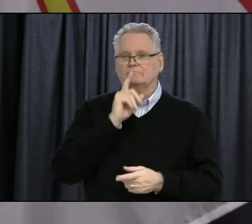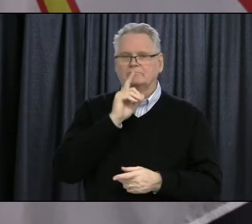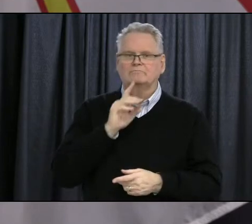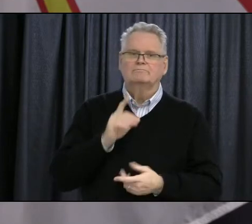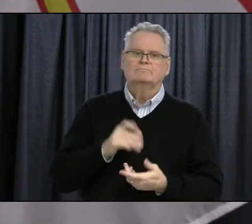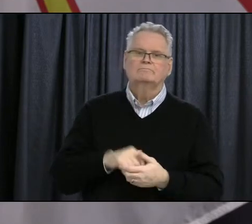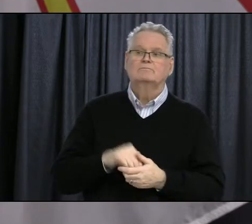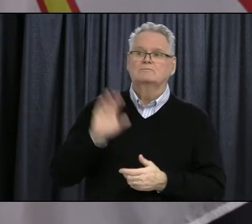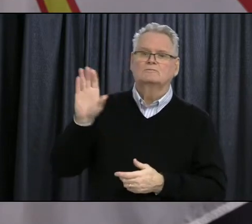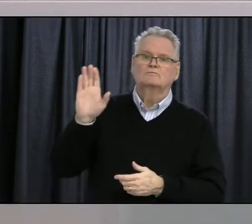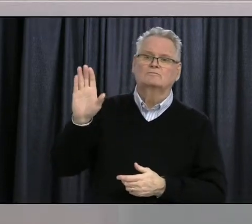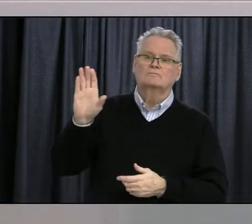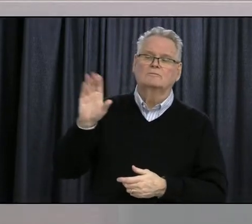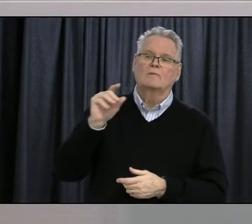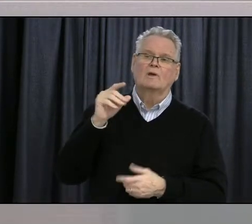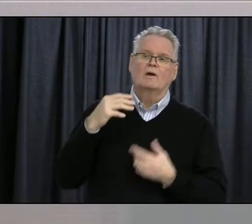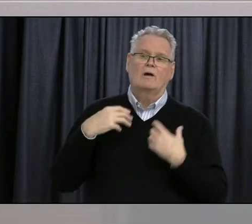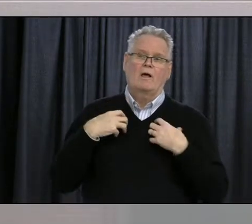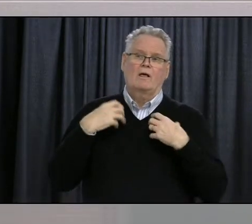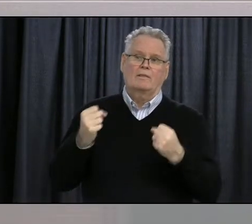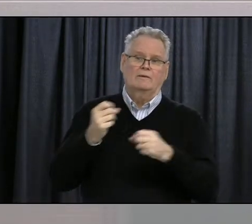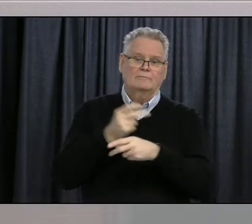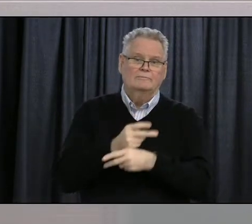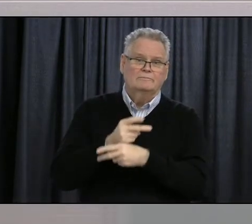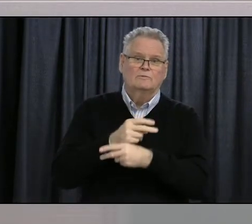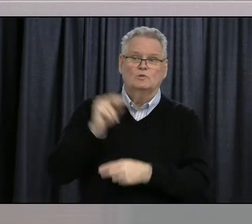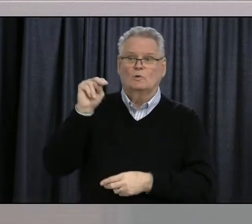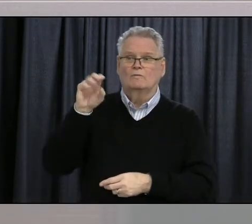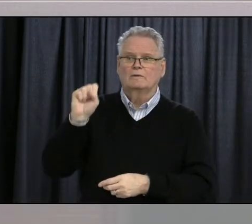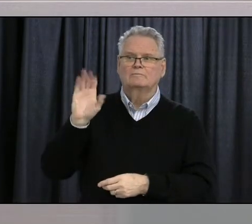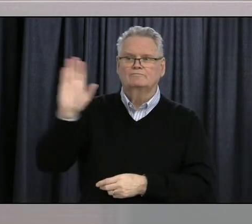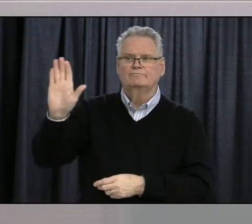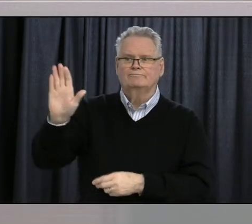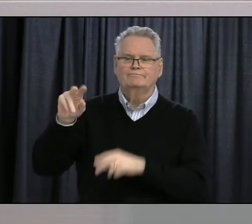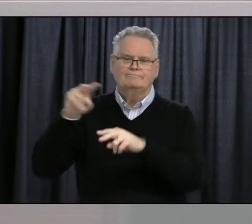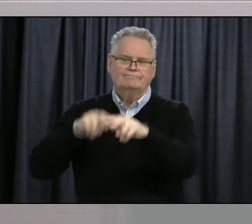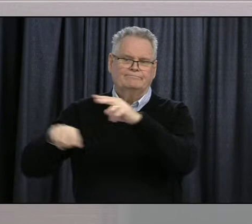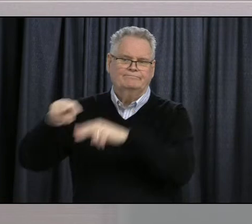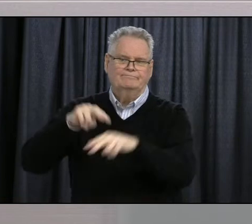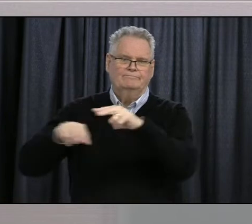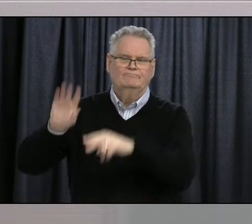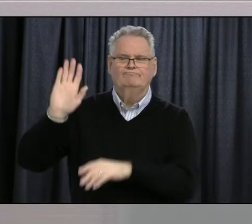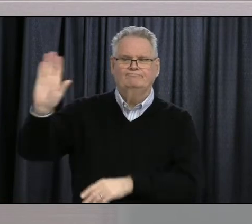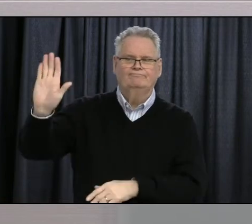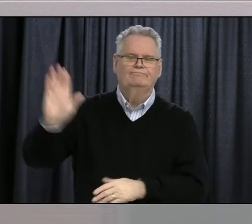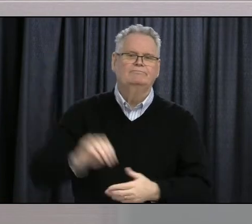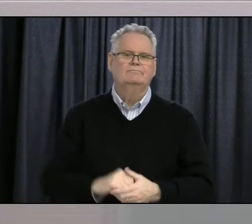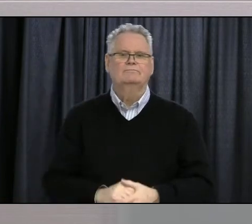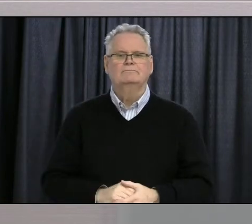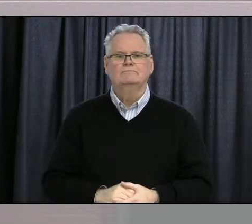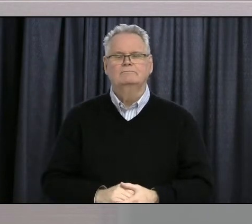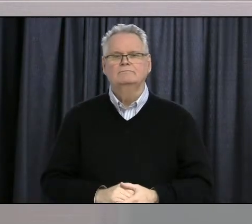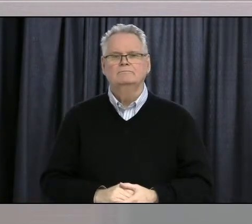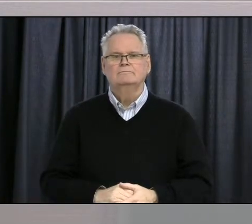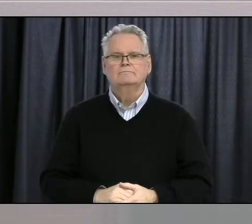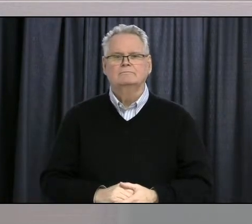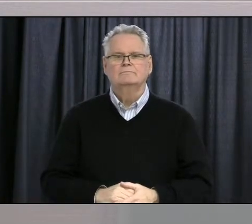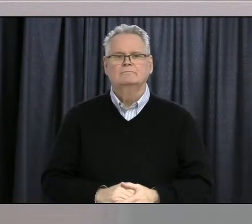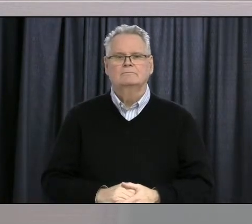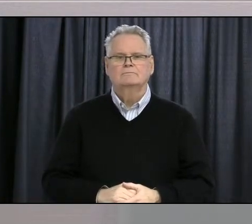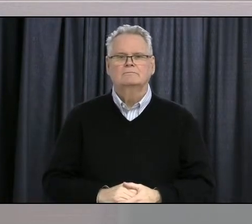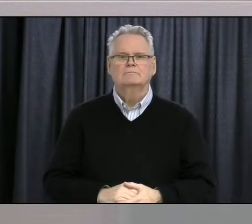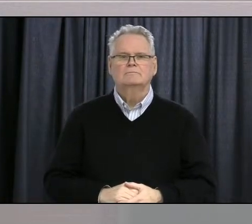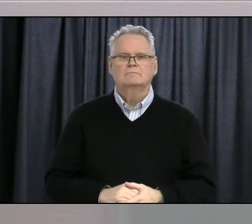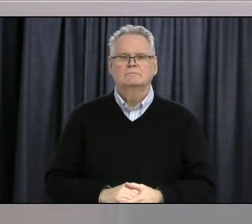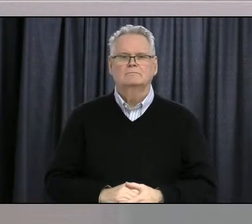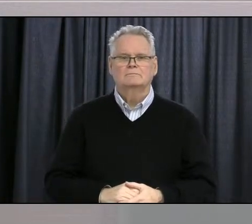details. Thank you. Our next questions are from Elizabeth Whitten with All Newfoundland Labrador. Please go ahead. Thank